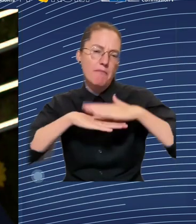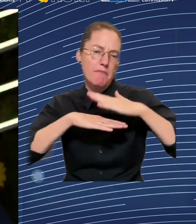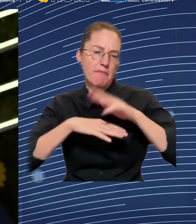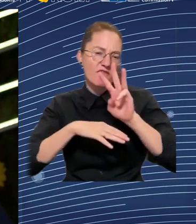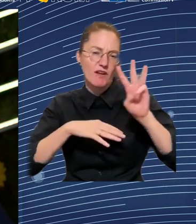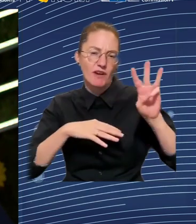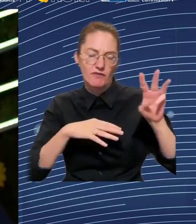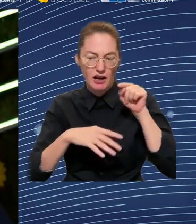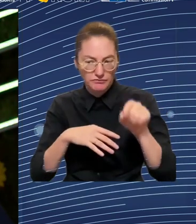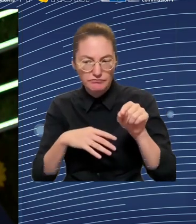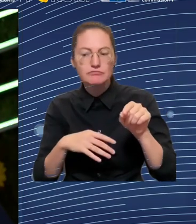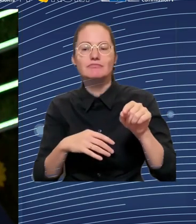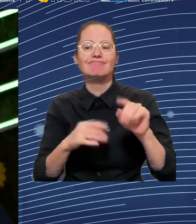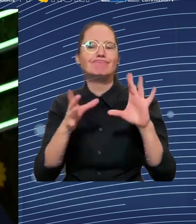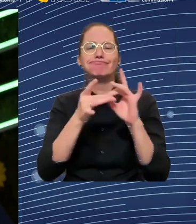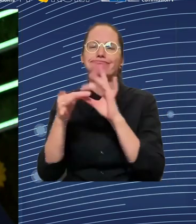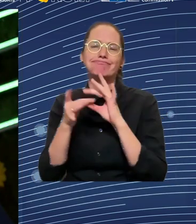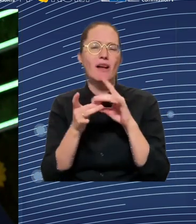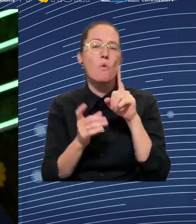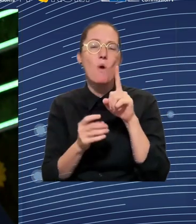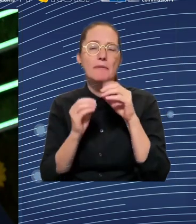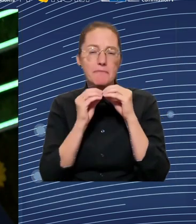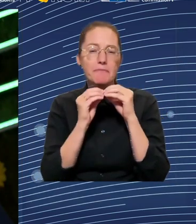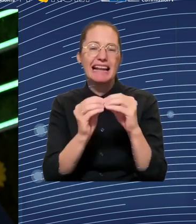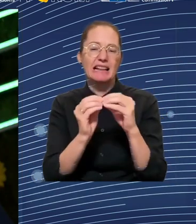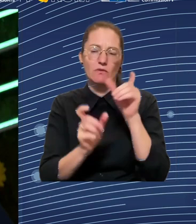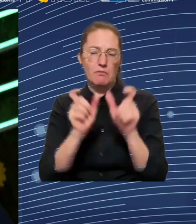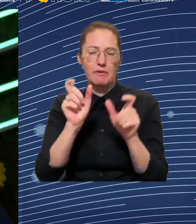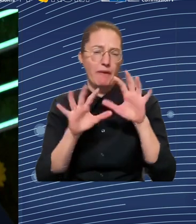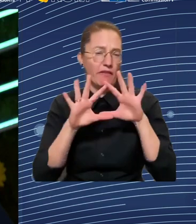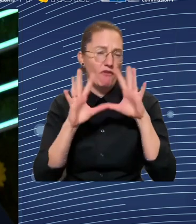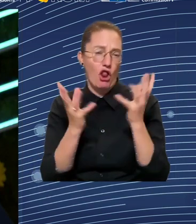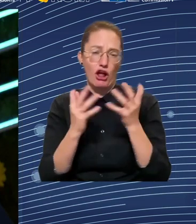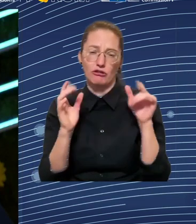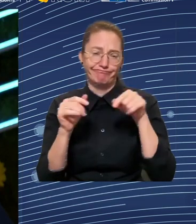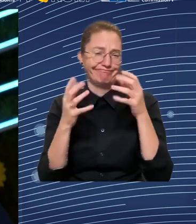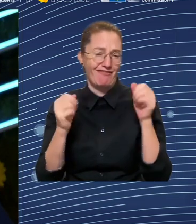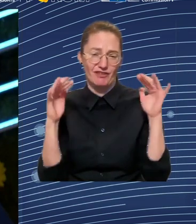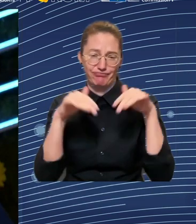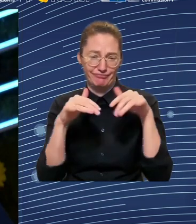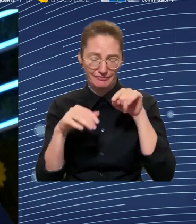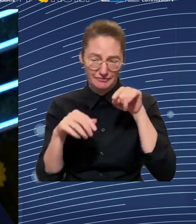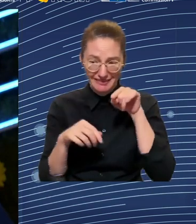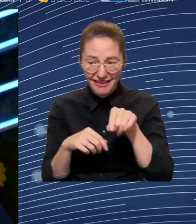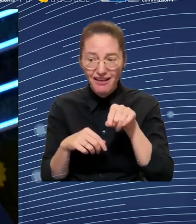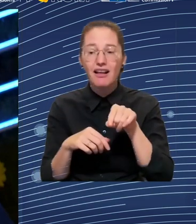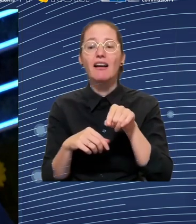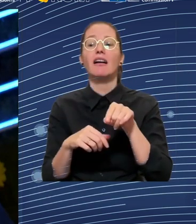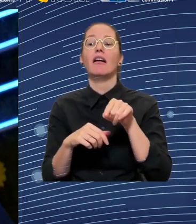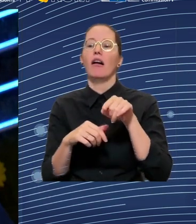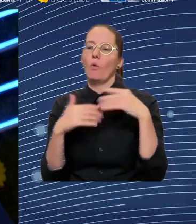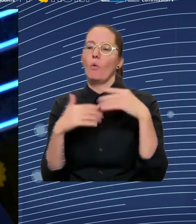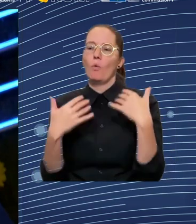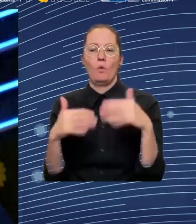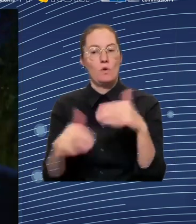can identify trends and insights about what is happening on the labor market through